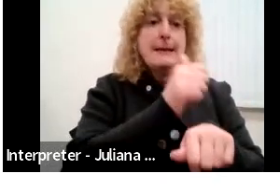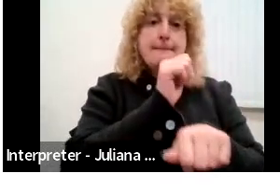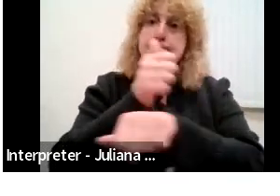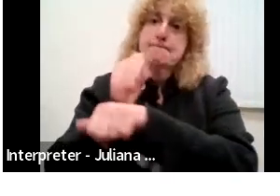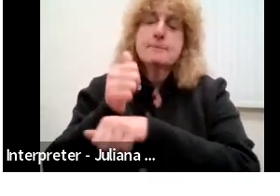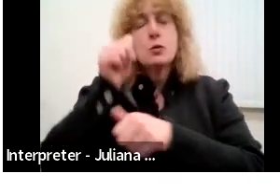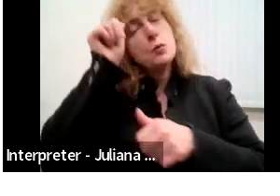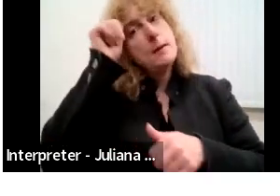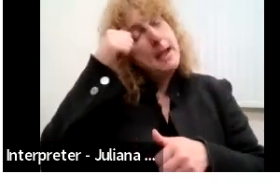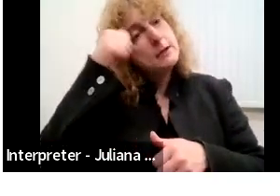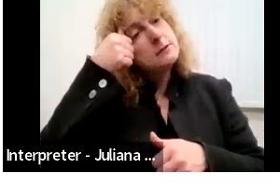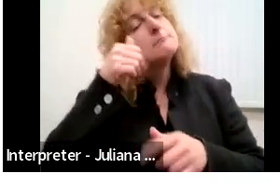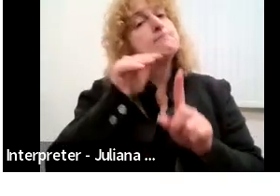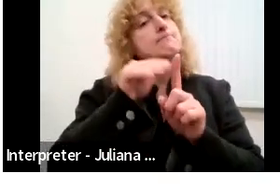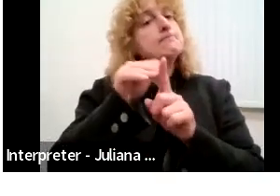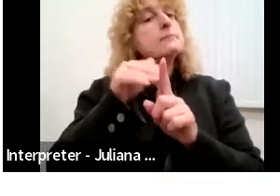things for